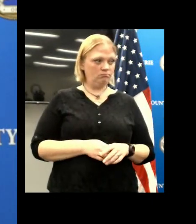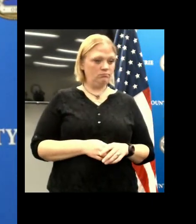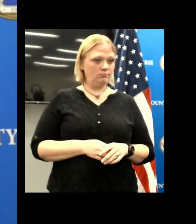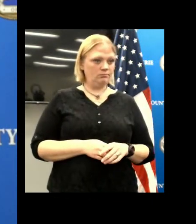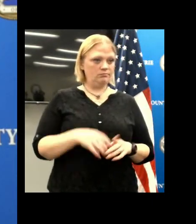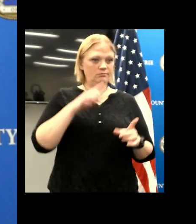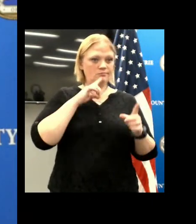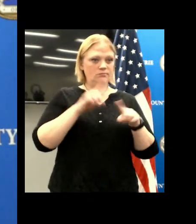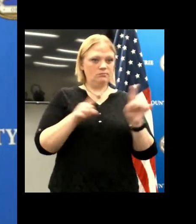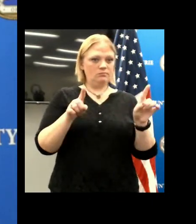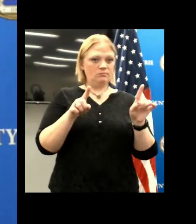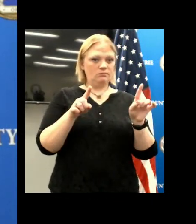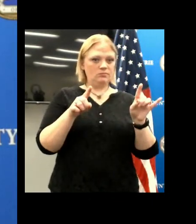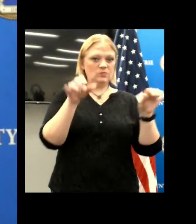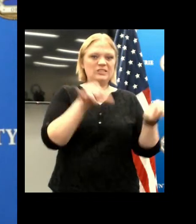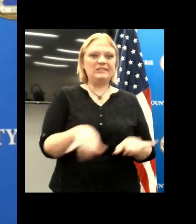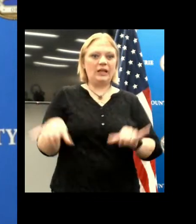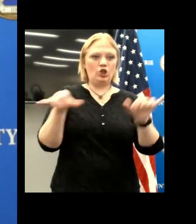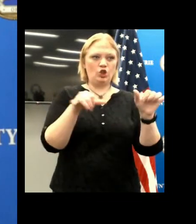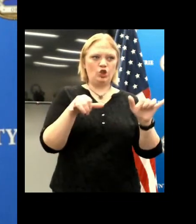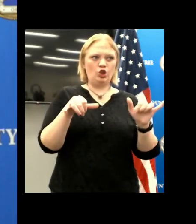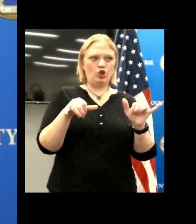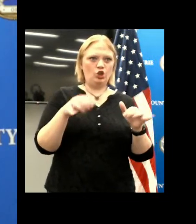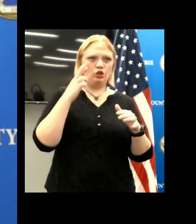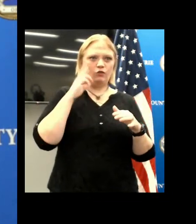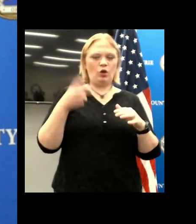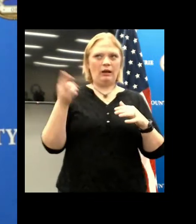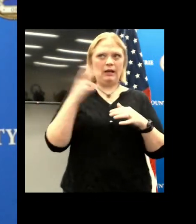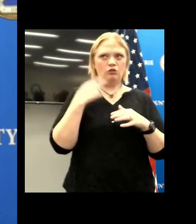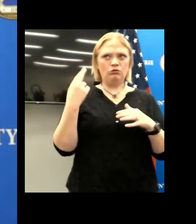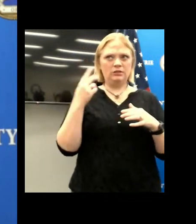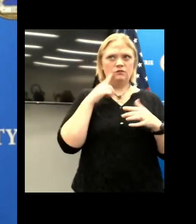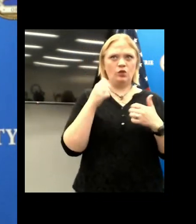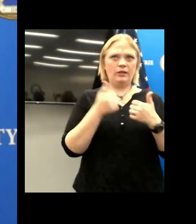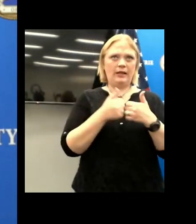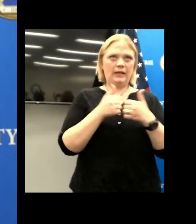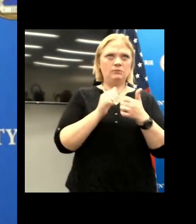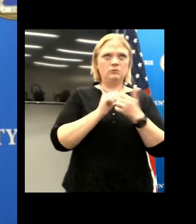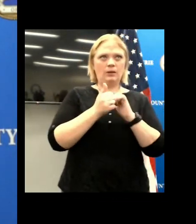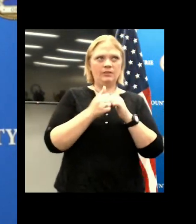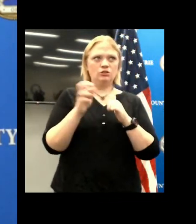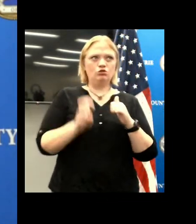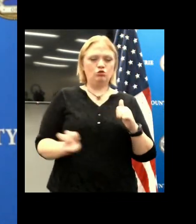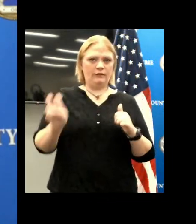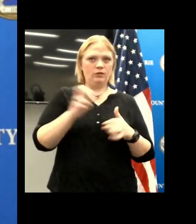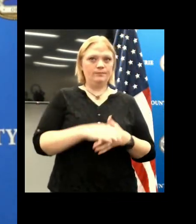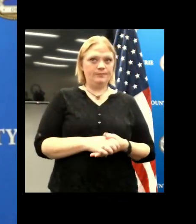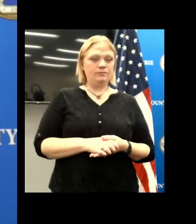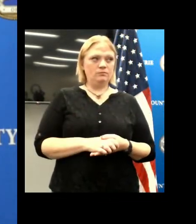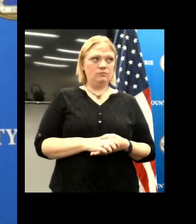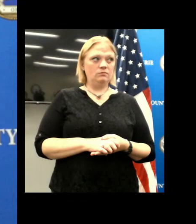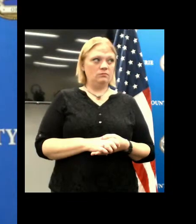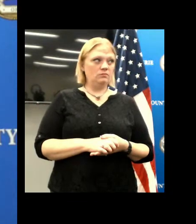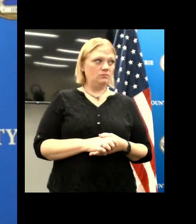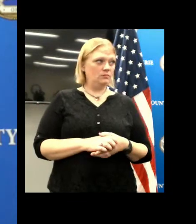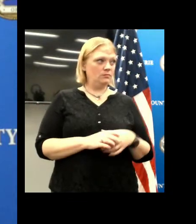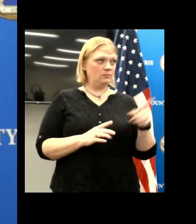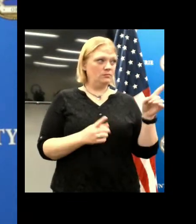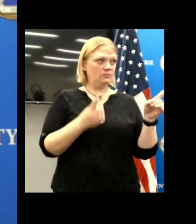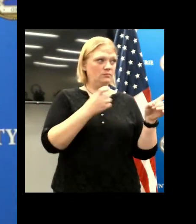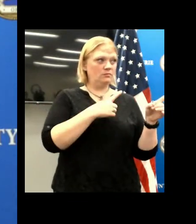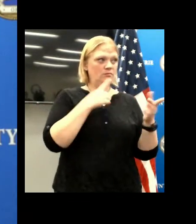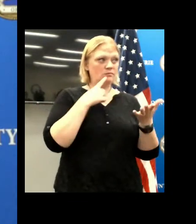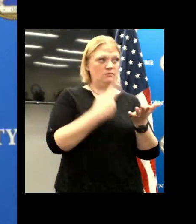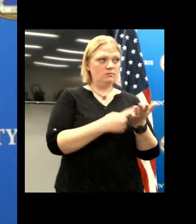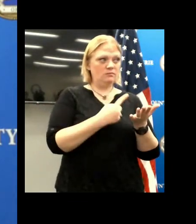there is a different standard for high-risk sports with regards to games, competition, and travel. Sandra? Can you talk a